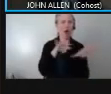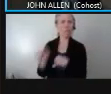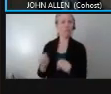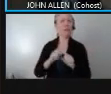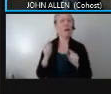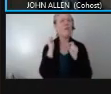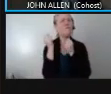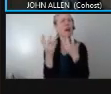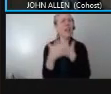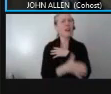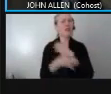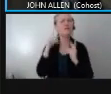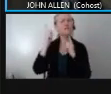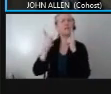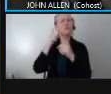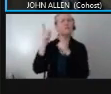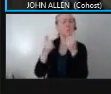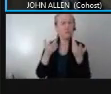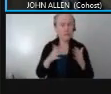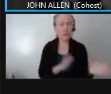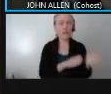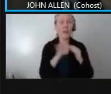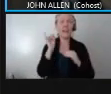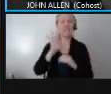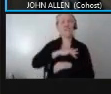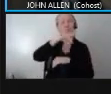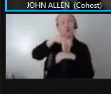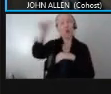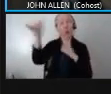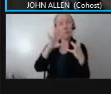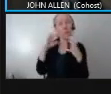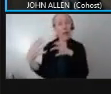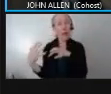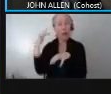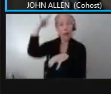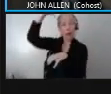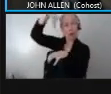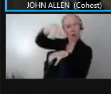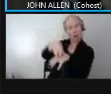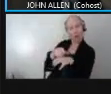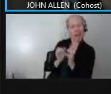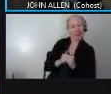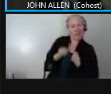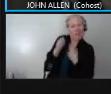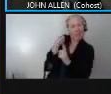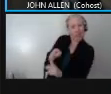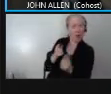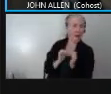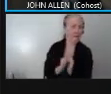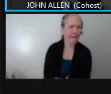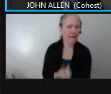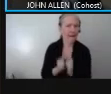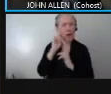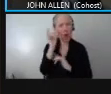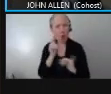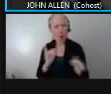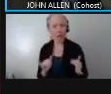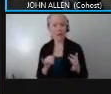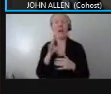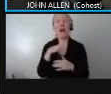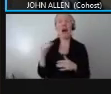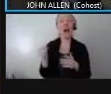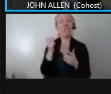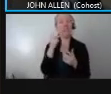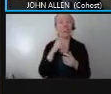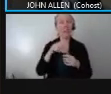planetary surfaces, what it'll take to build systems and habitats that integrate the human, and to understand in